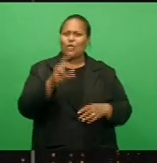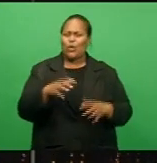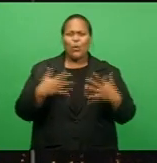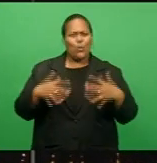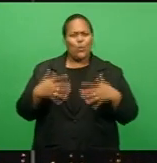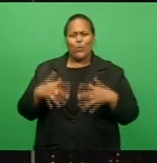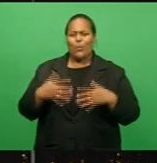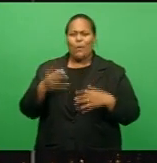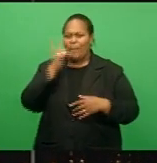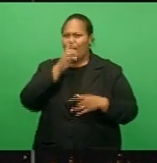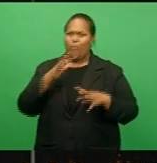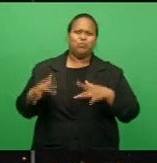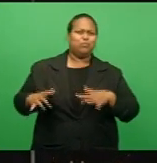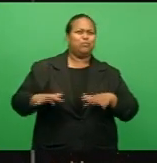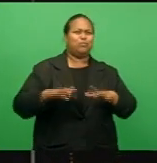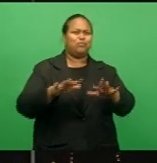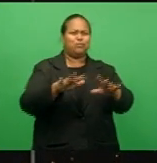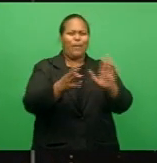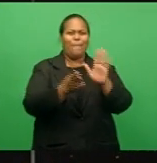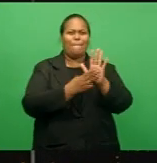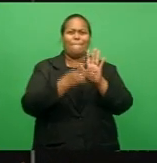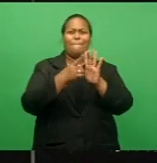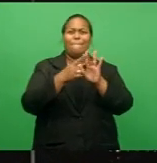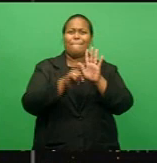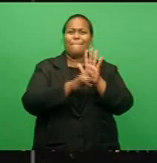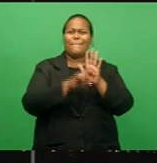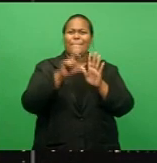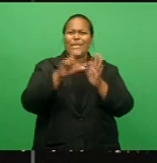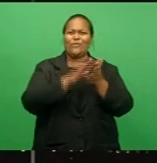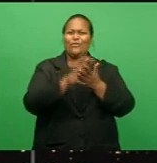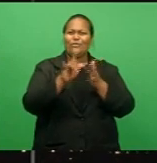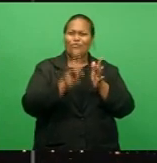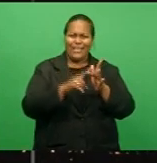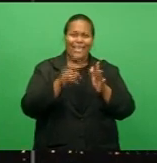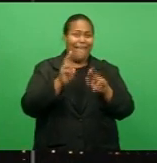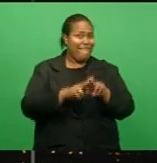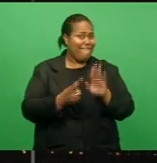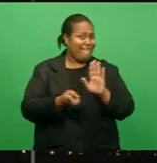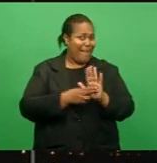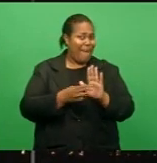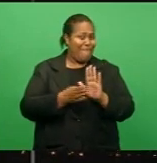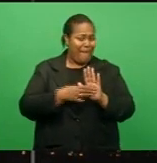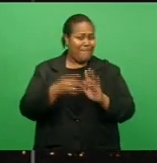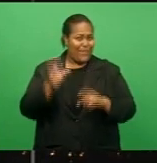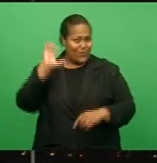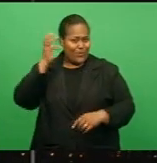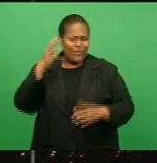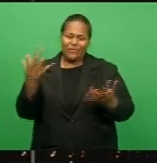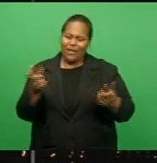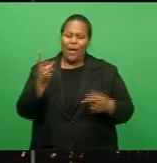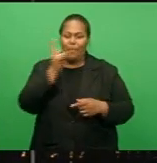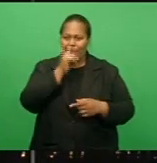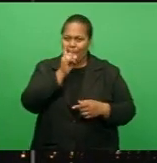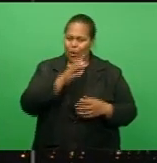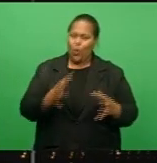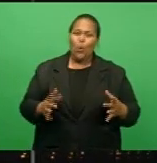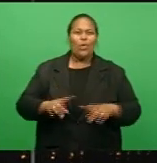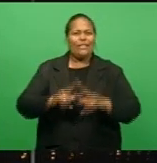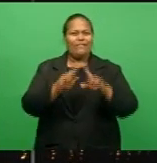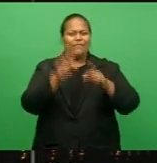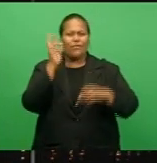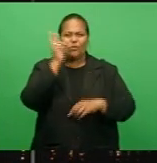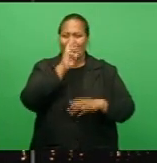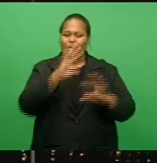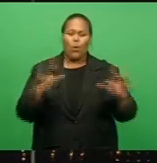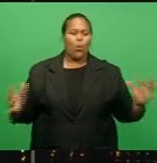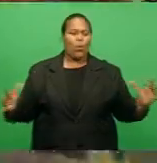fanfare. Mirchi FM Programs Director Ashnil Singh says the Diwali Doom will bring together people from across cultures. Kritika Kumar has